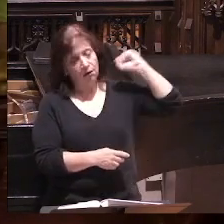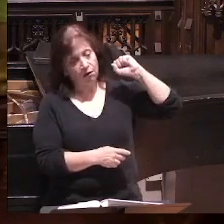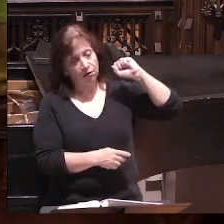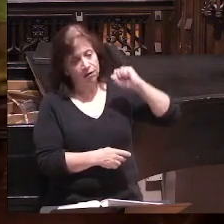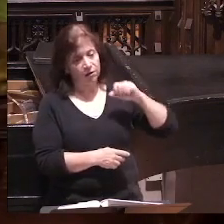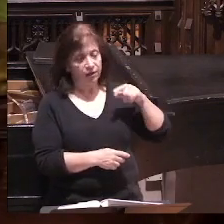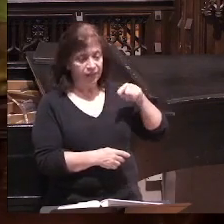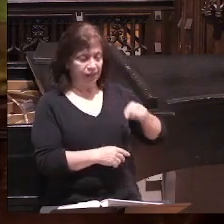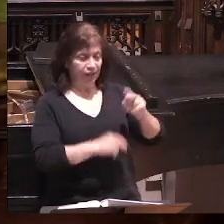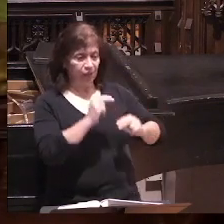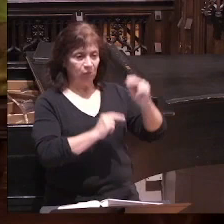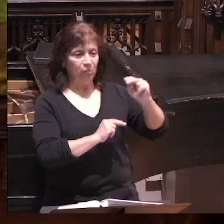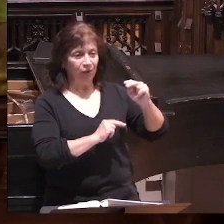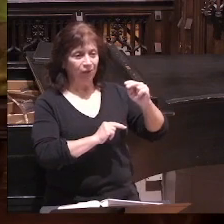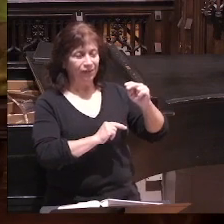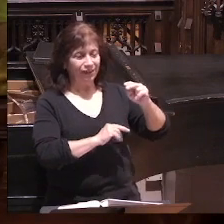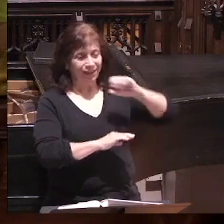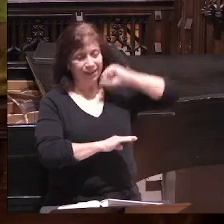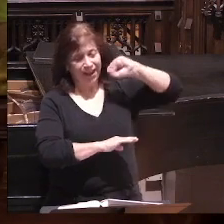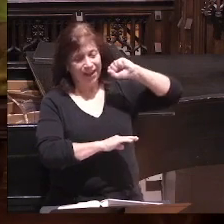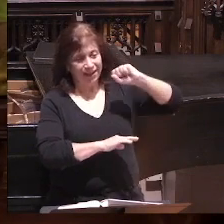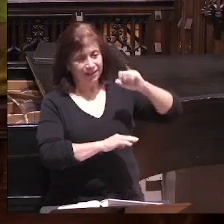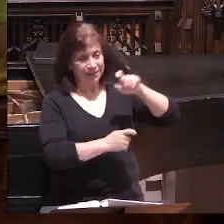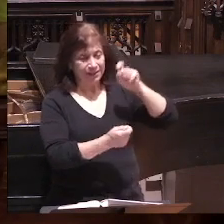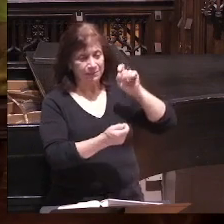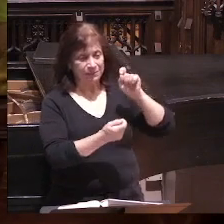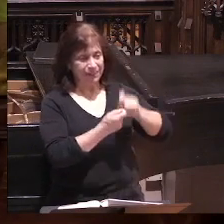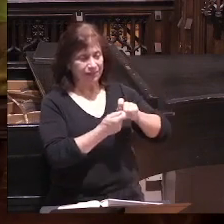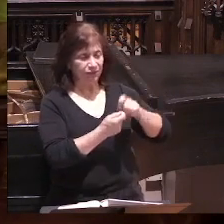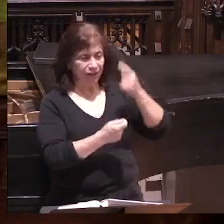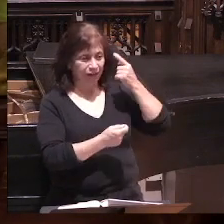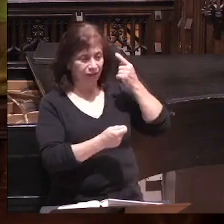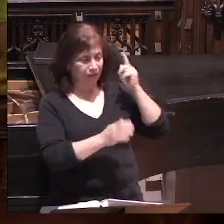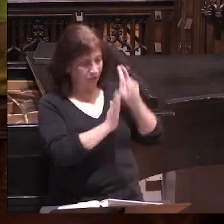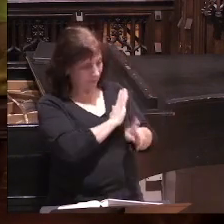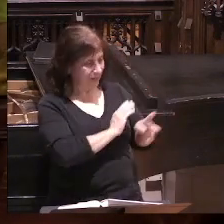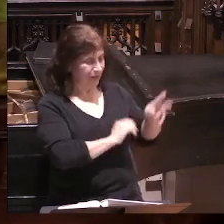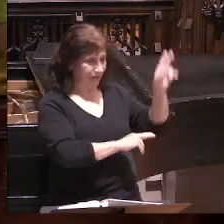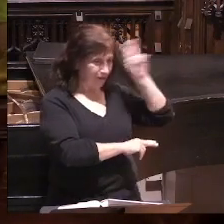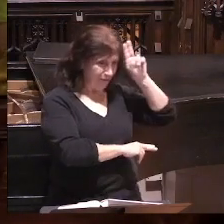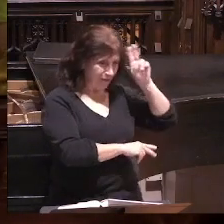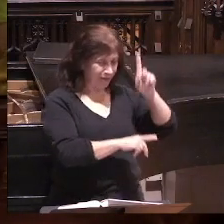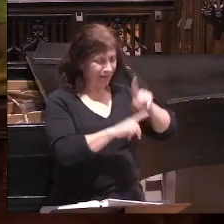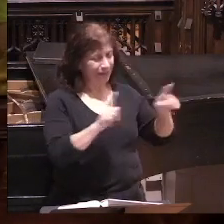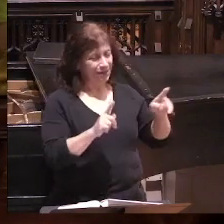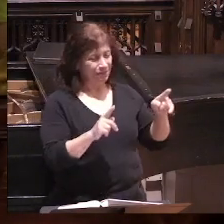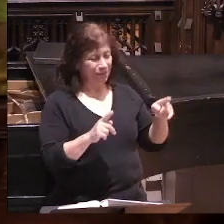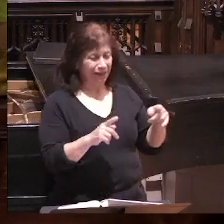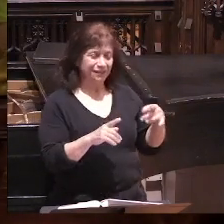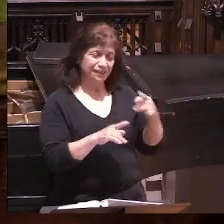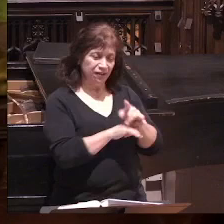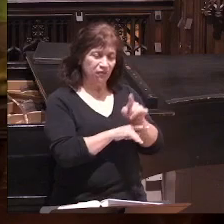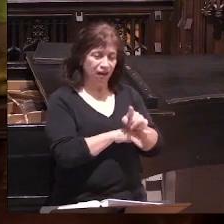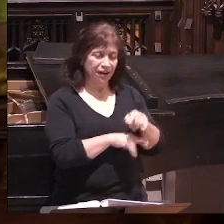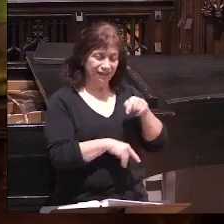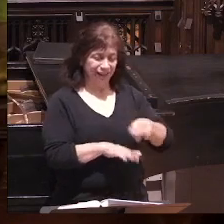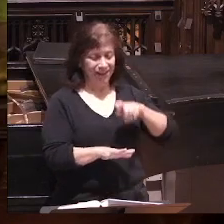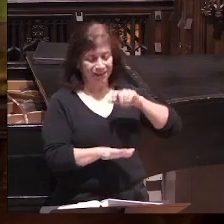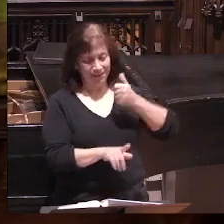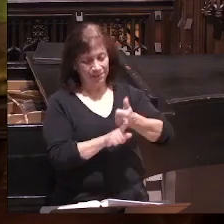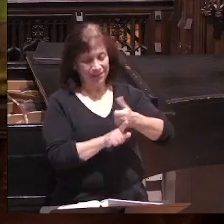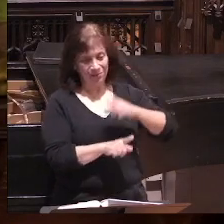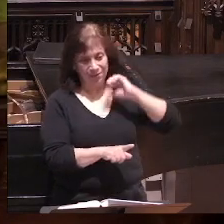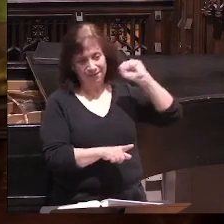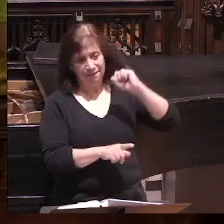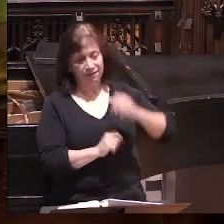had built specifically for Mordecai. And don't get me wrong,